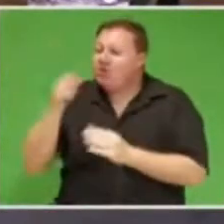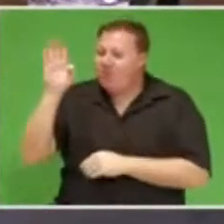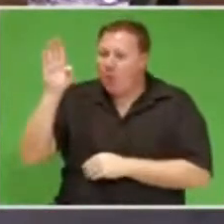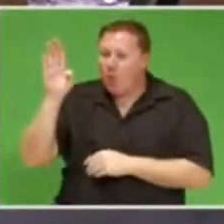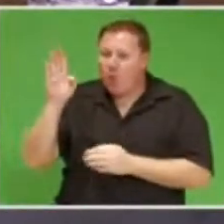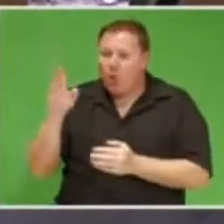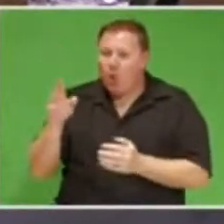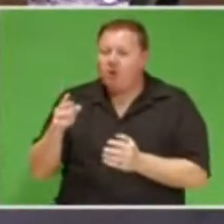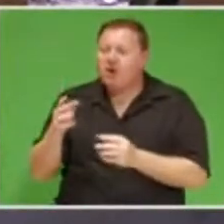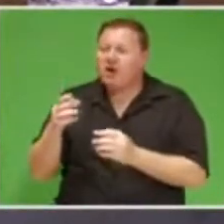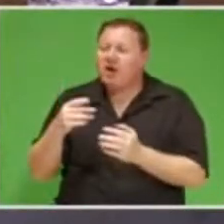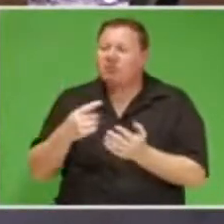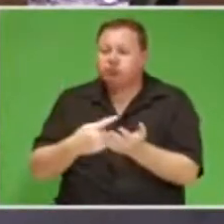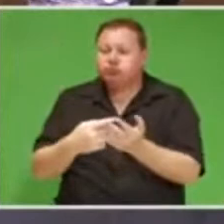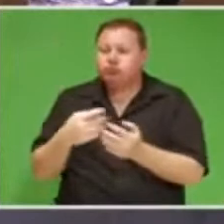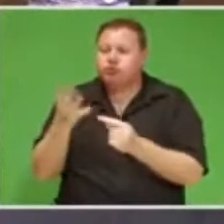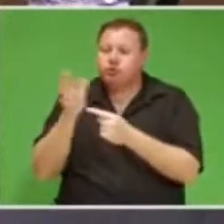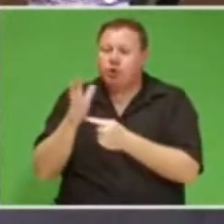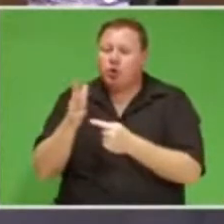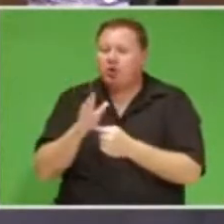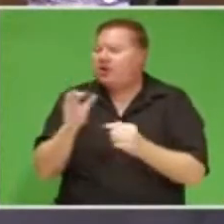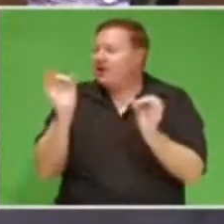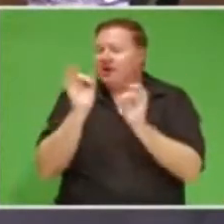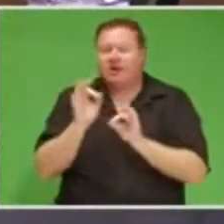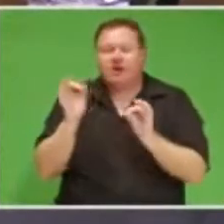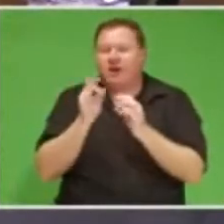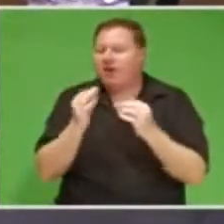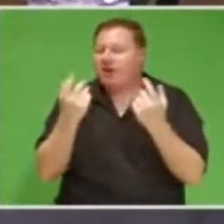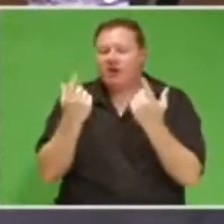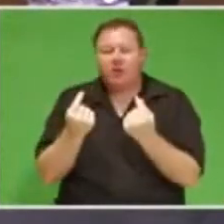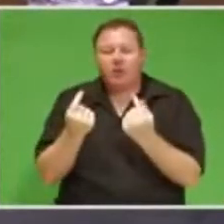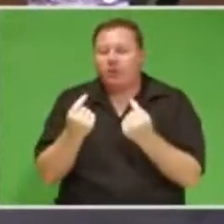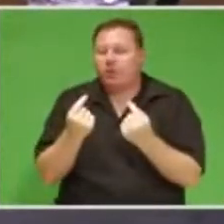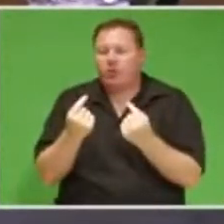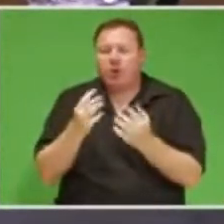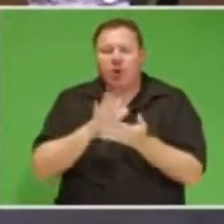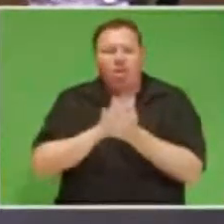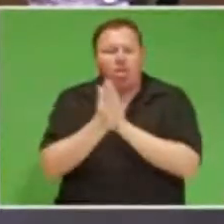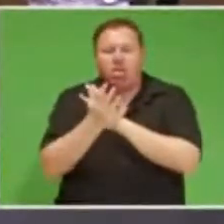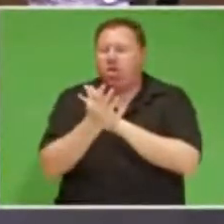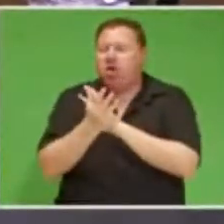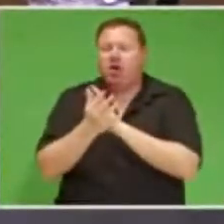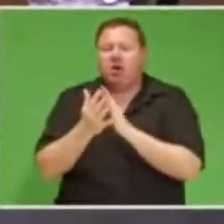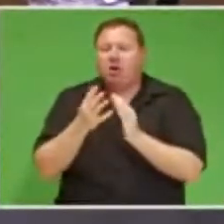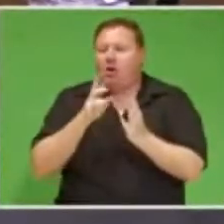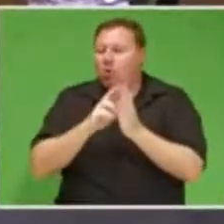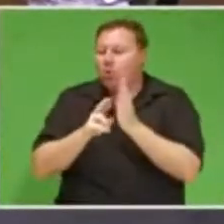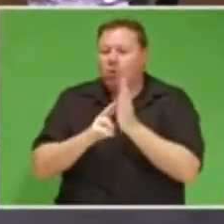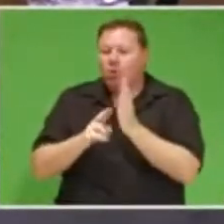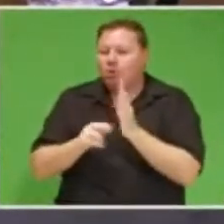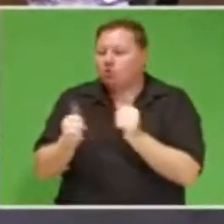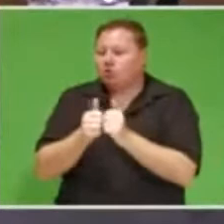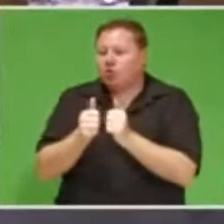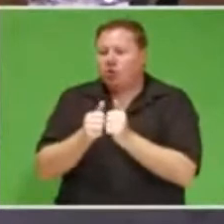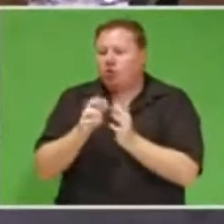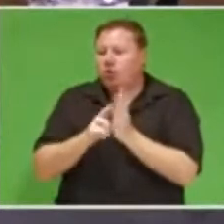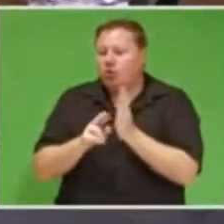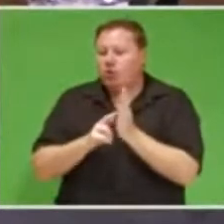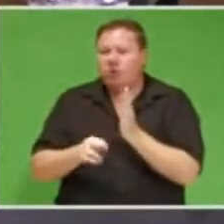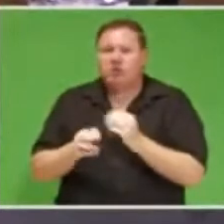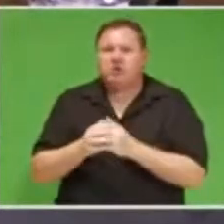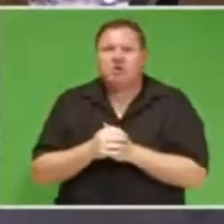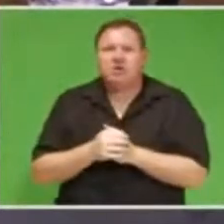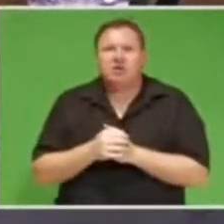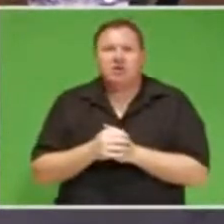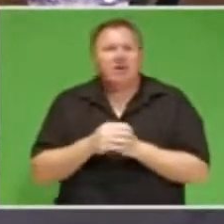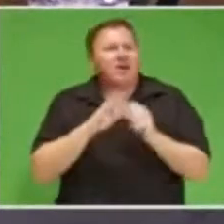to do with the violation of the rules which we are working on, of the joint rules. It has everything you are